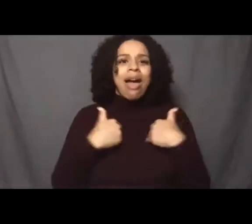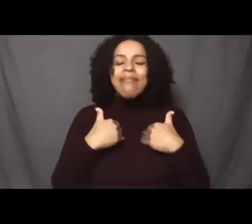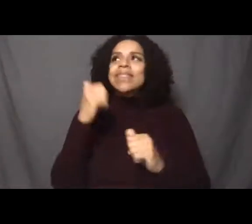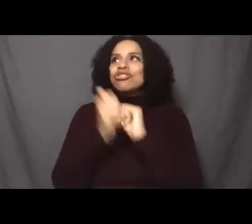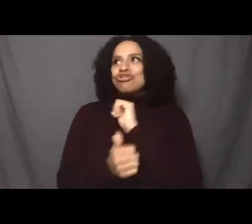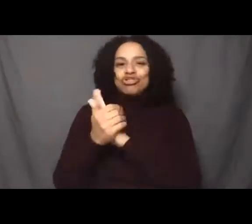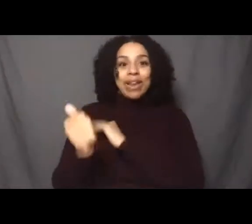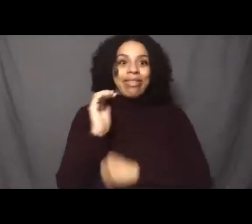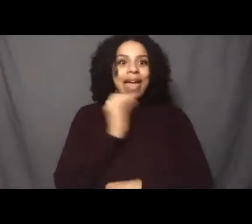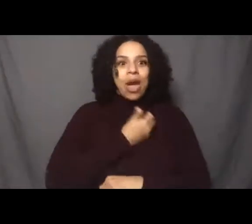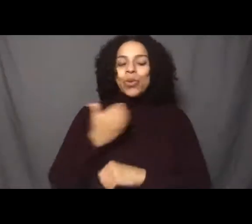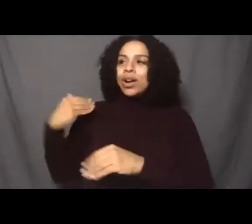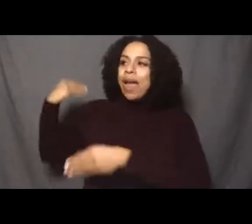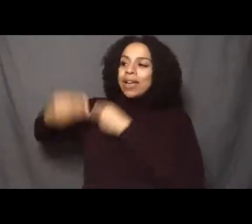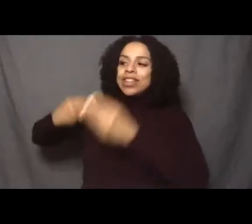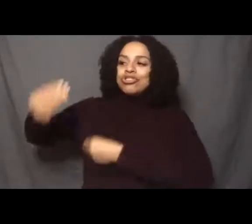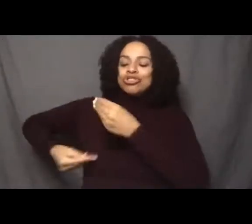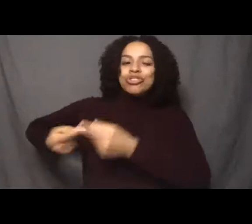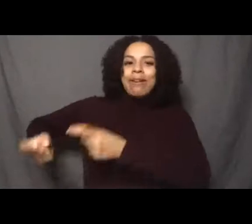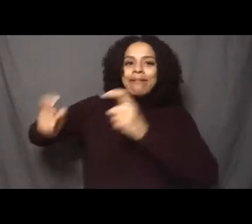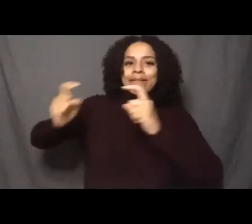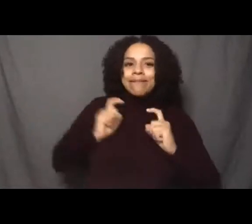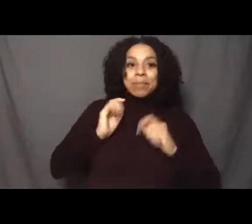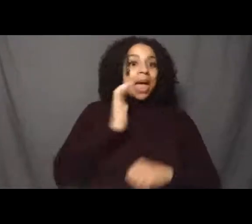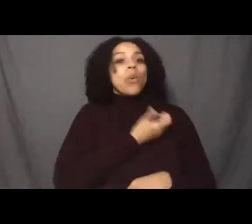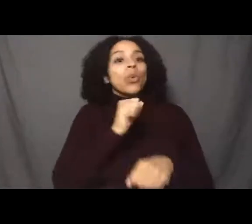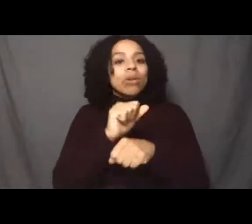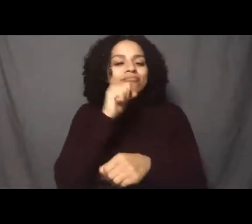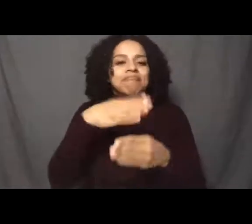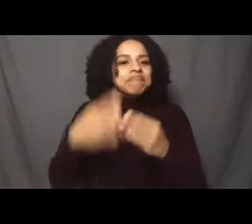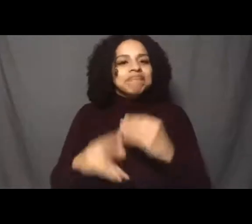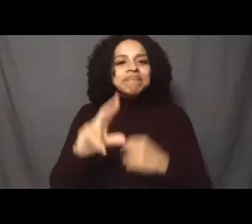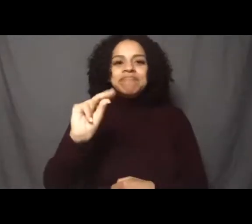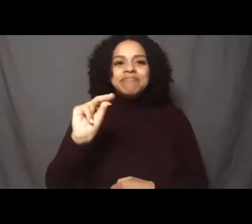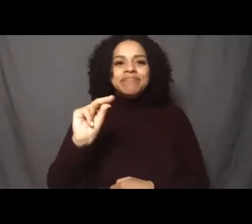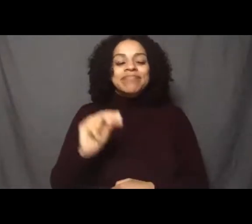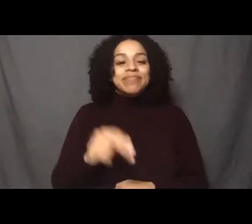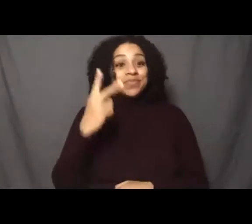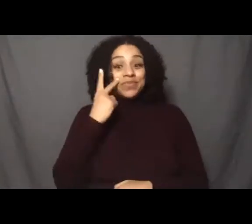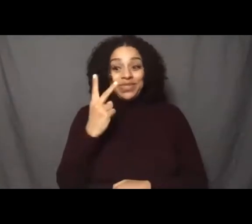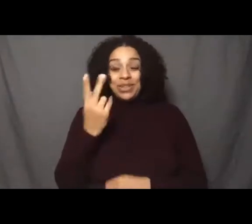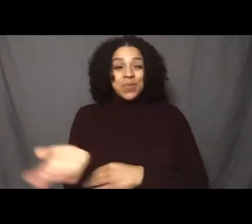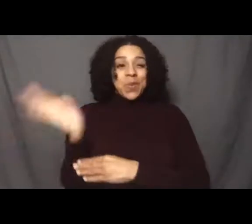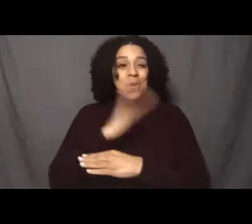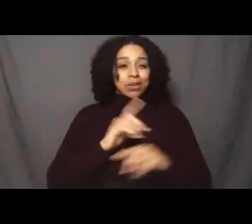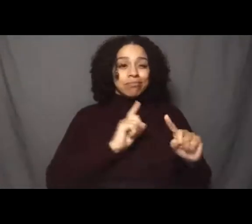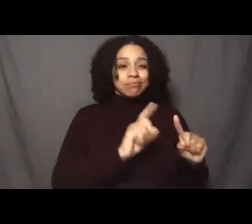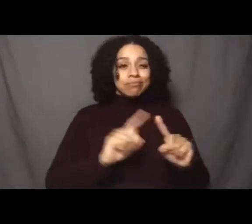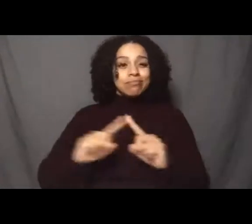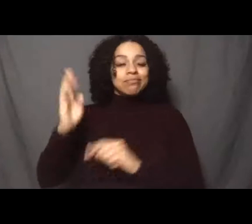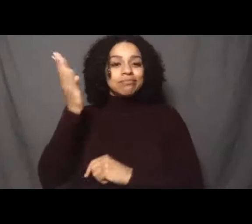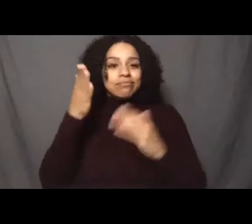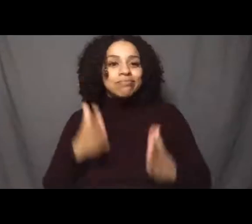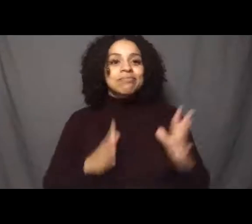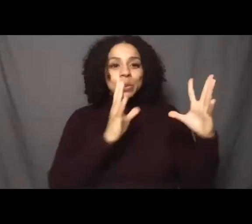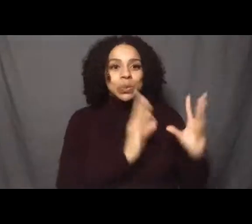our ancestors gave, but our work is far from done. The body of work that you heard and are witnessed today illuminates the importance of and value of Black